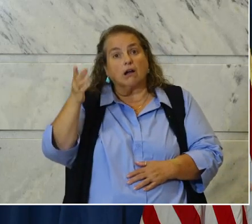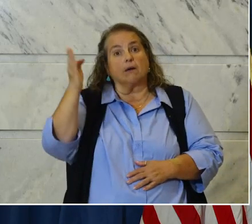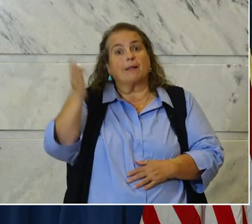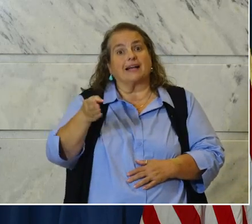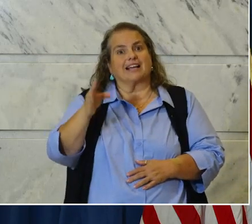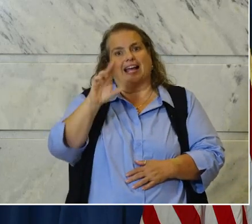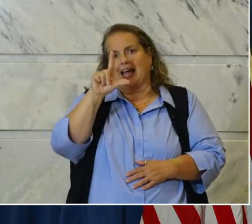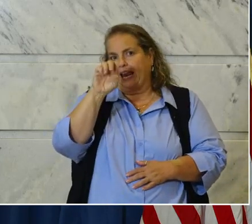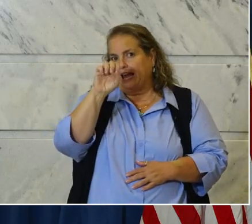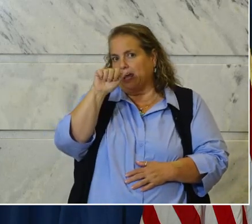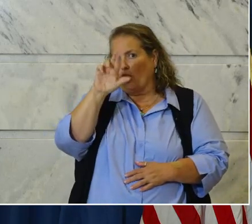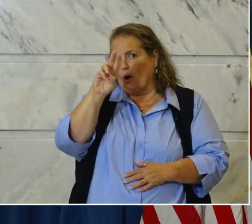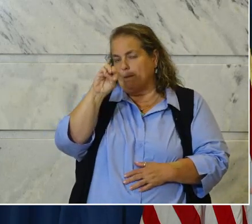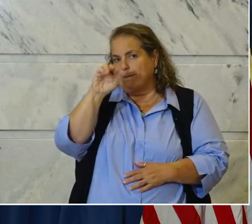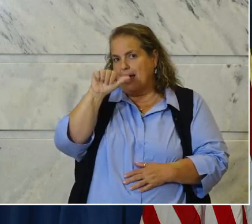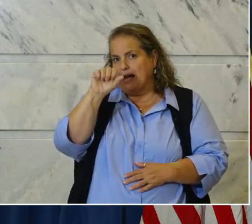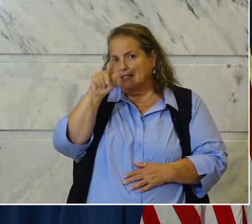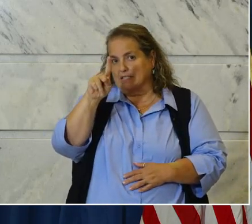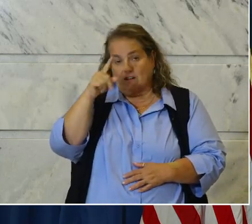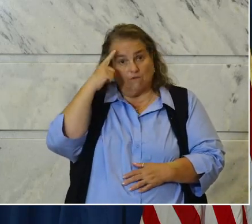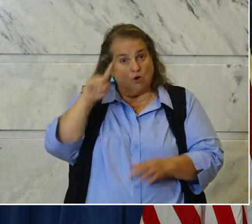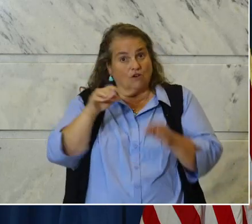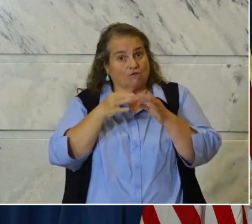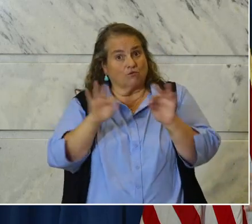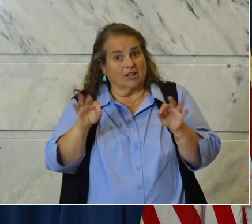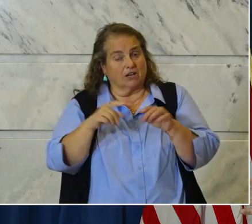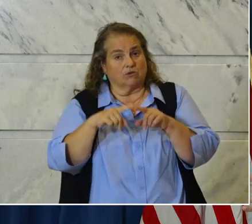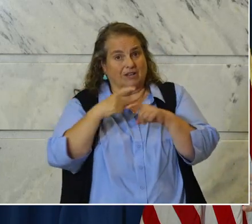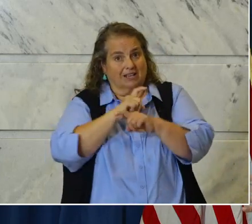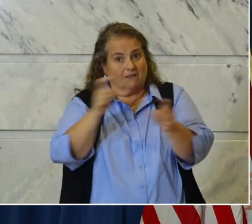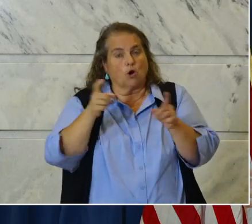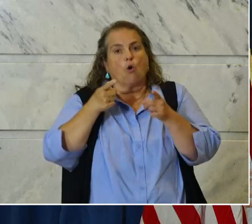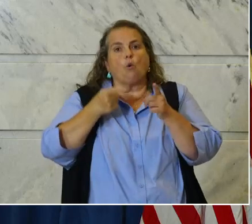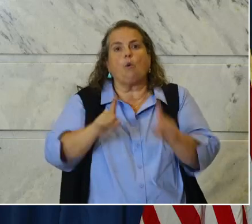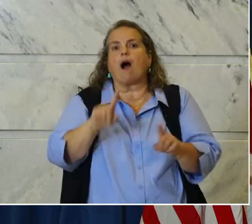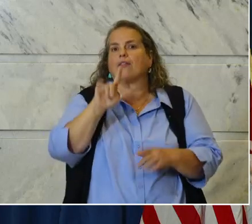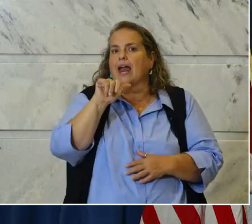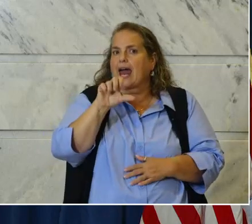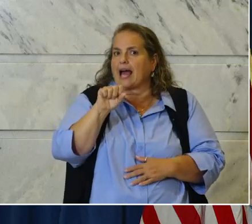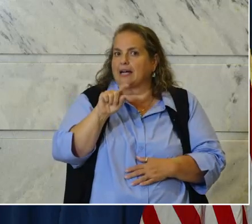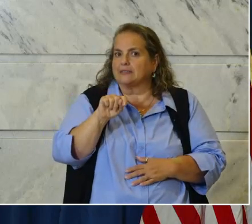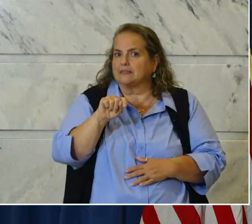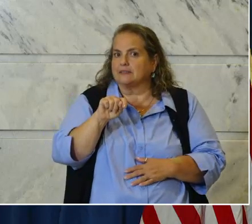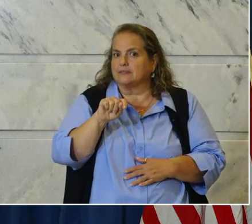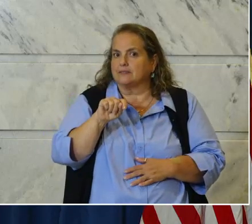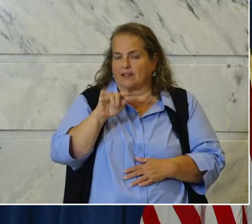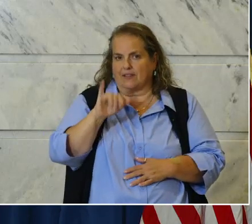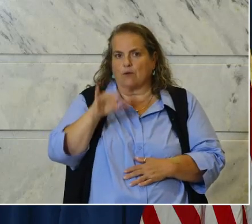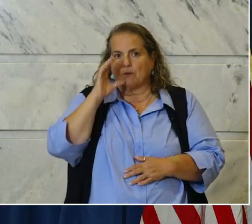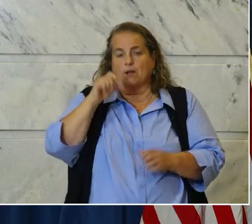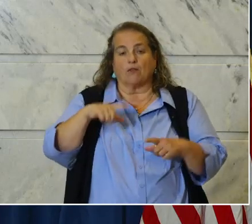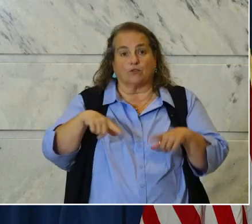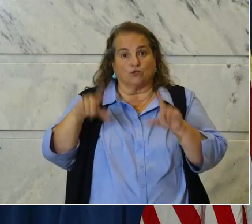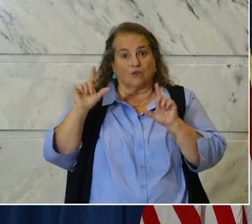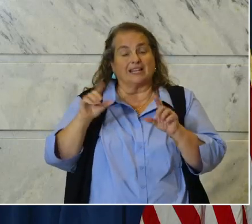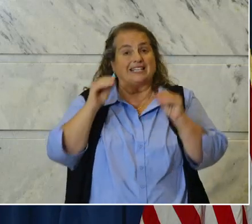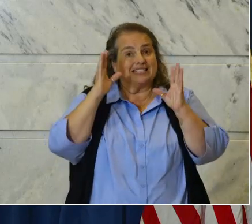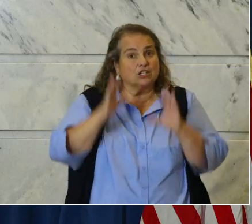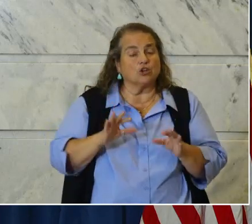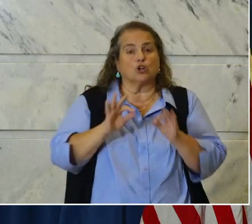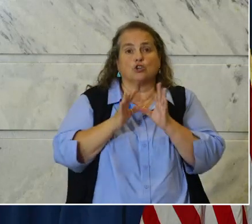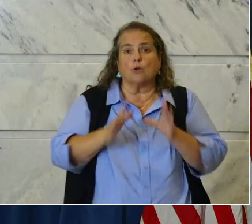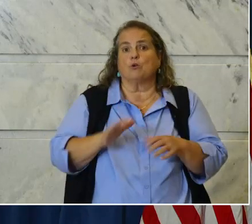kyhandsandvoices.org/the clear mask for free while clear masks last. Well, it'll be up on the screen. Teachers, interpreters,